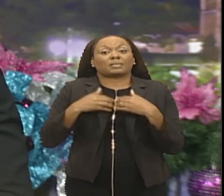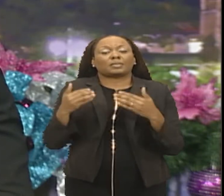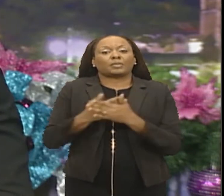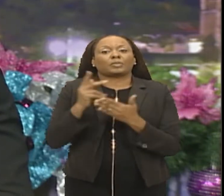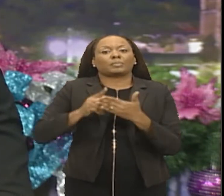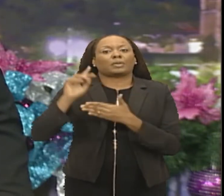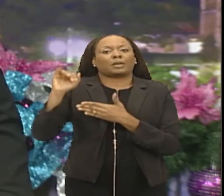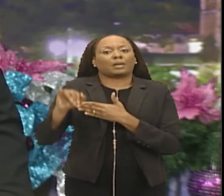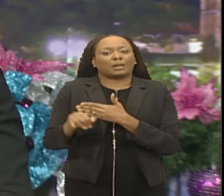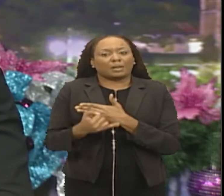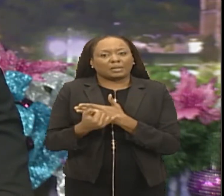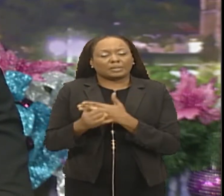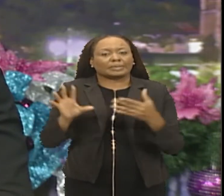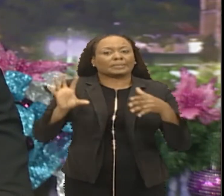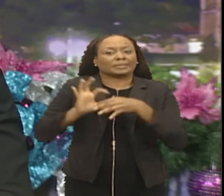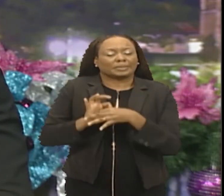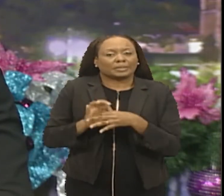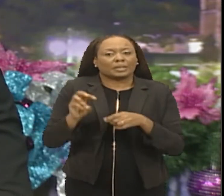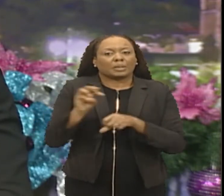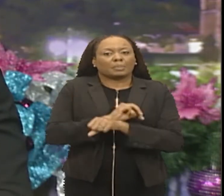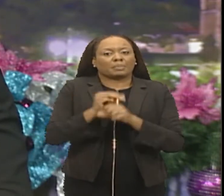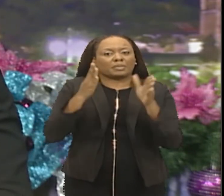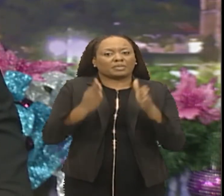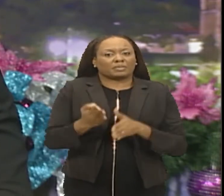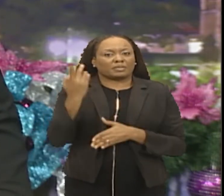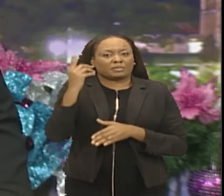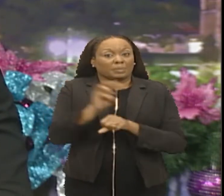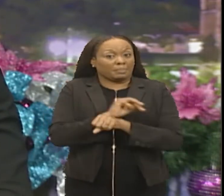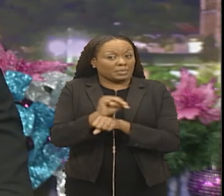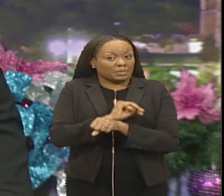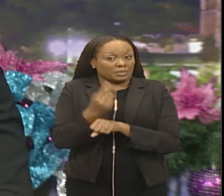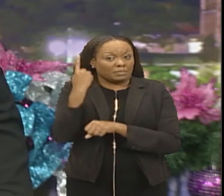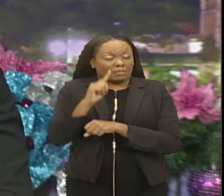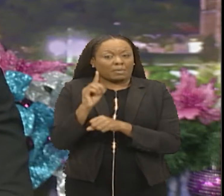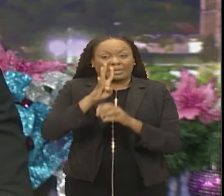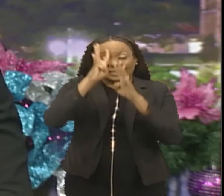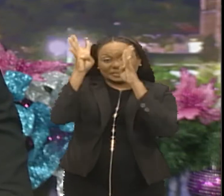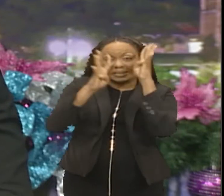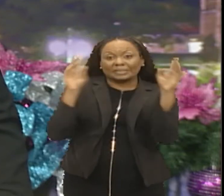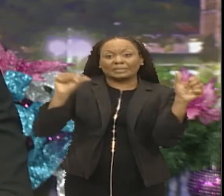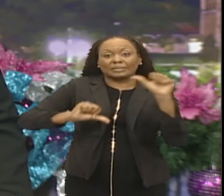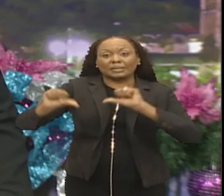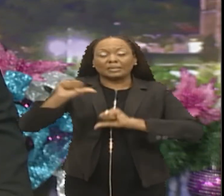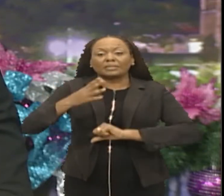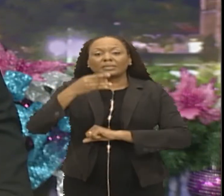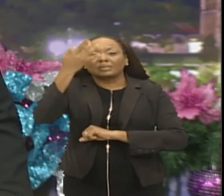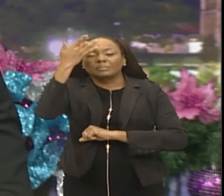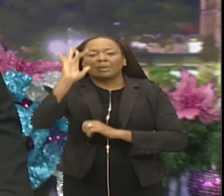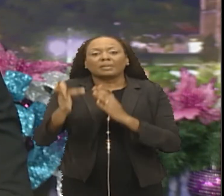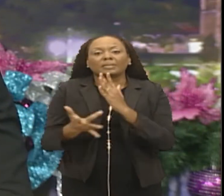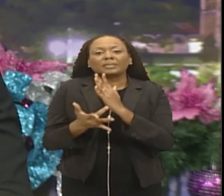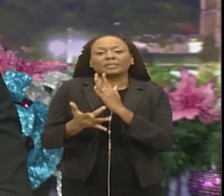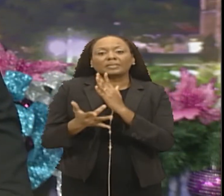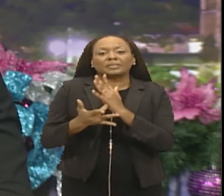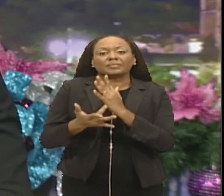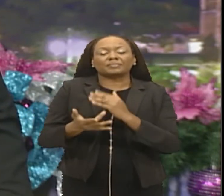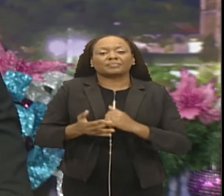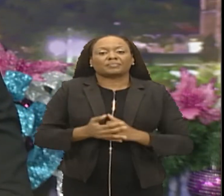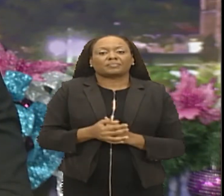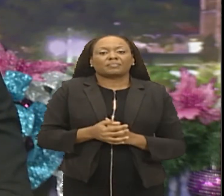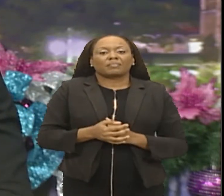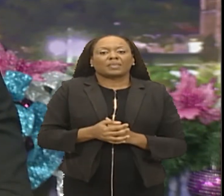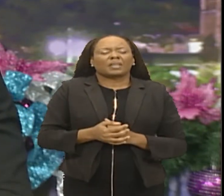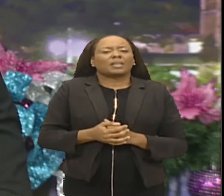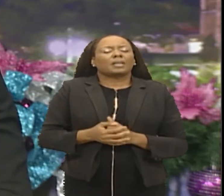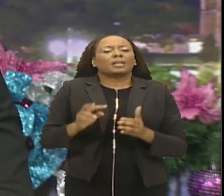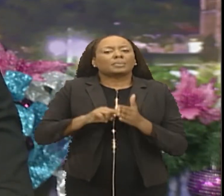in conjunction with the Ministry of Innovation, Science and Smart Technology. The pilot, which is under the ministry's Digital Acceleration